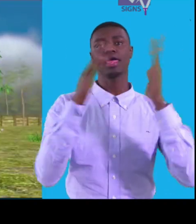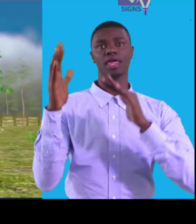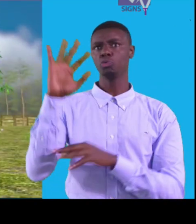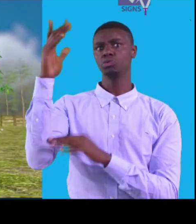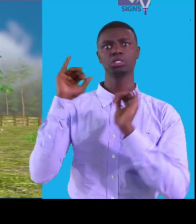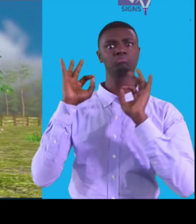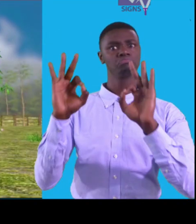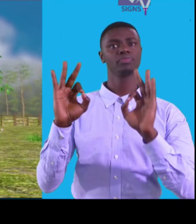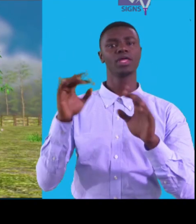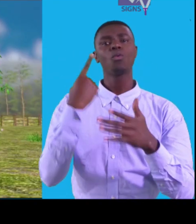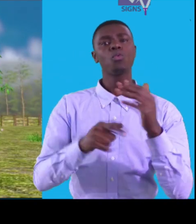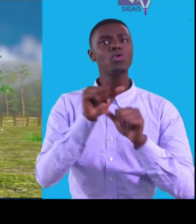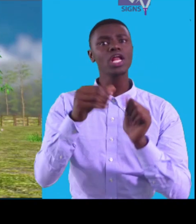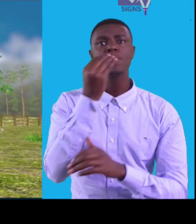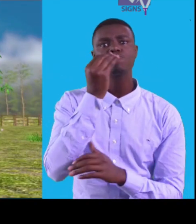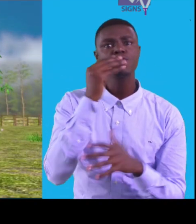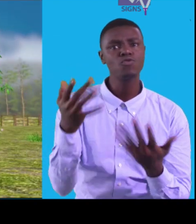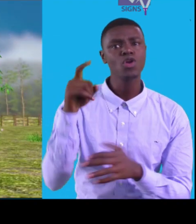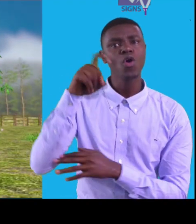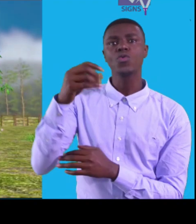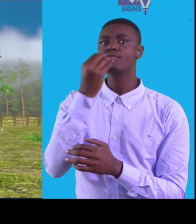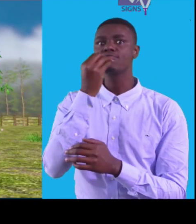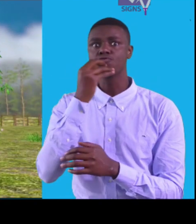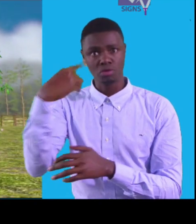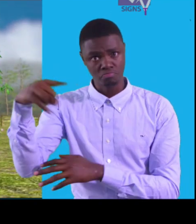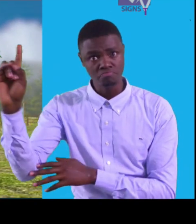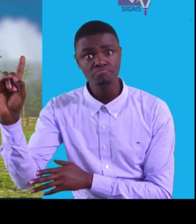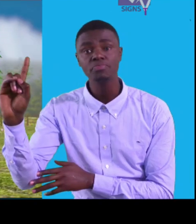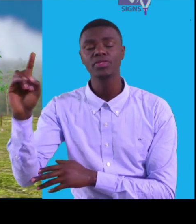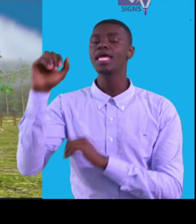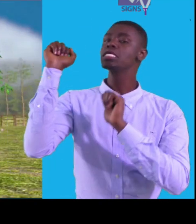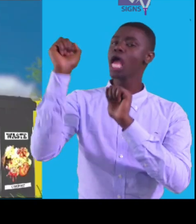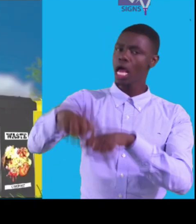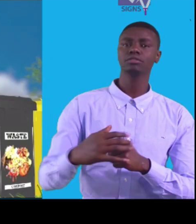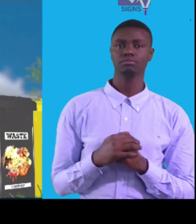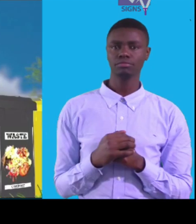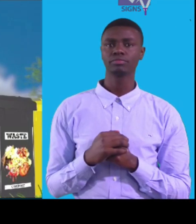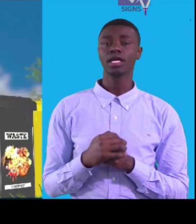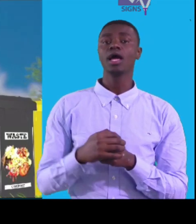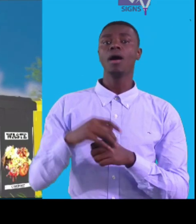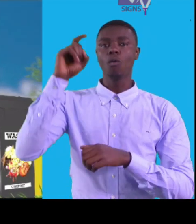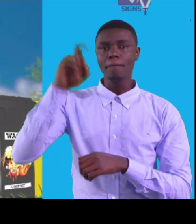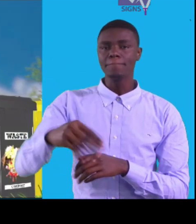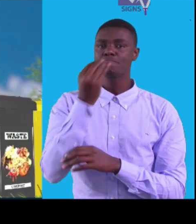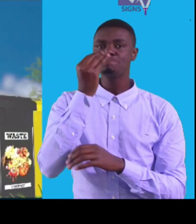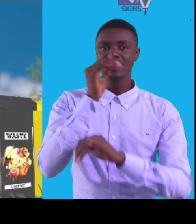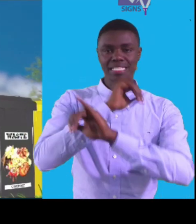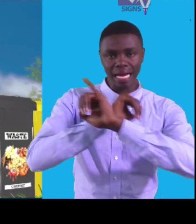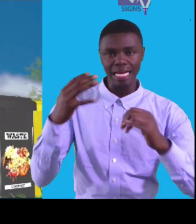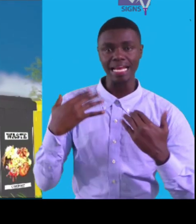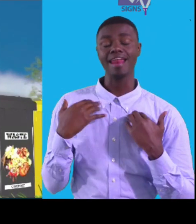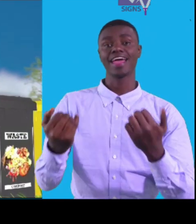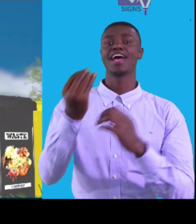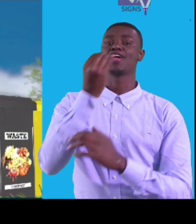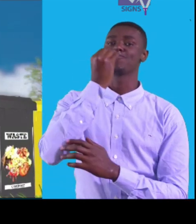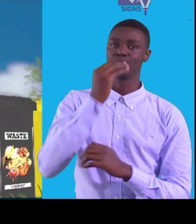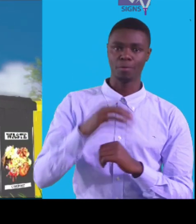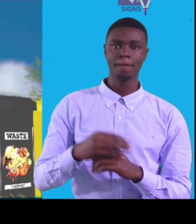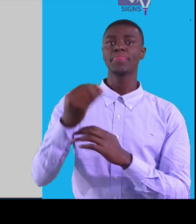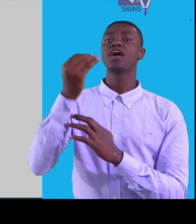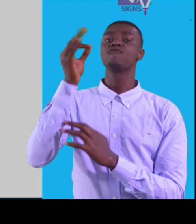air. Trees are awesome. And what about food? We need food, right? Of course. But we should eat clean